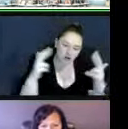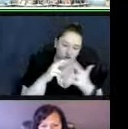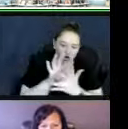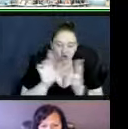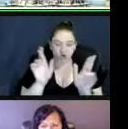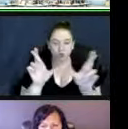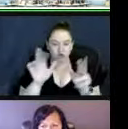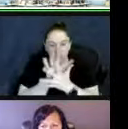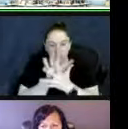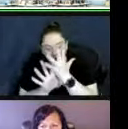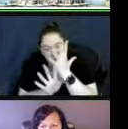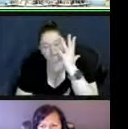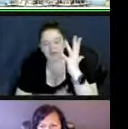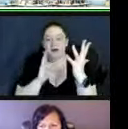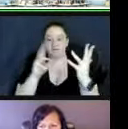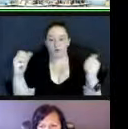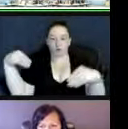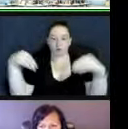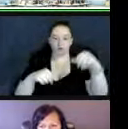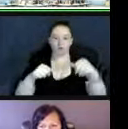fund goes right here.